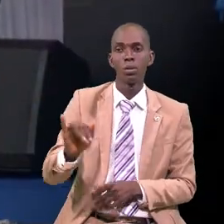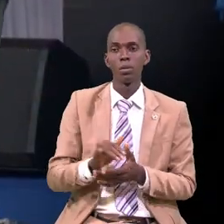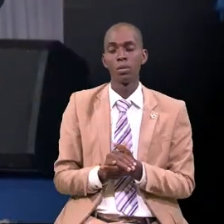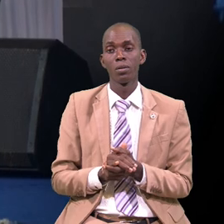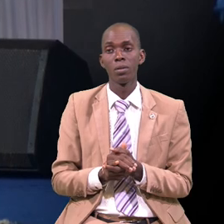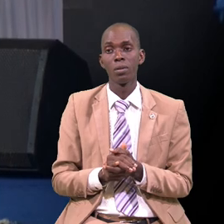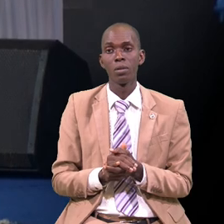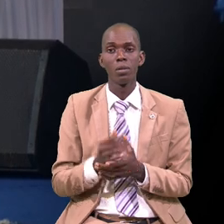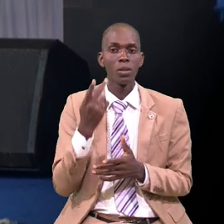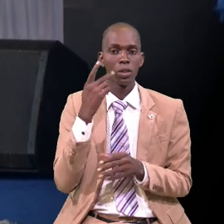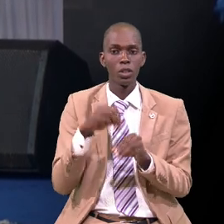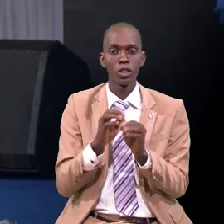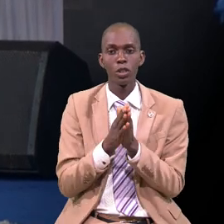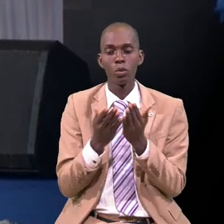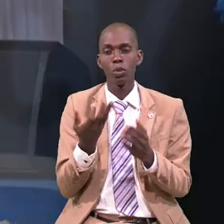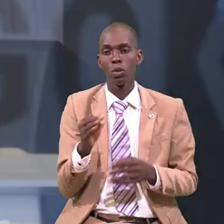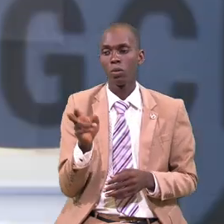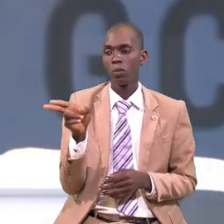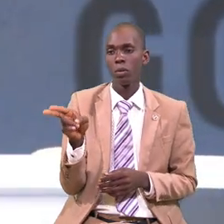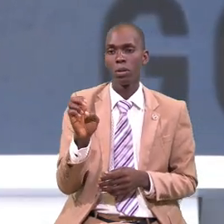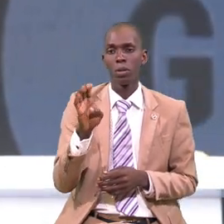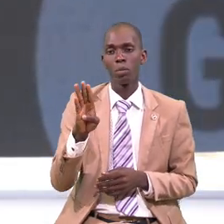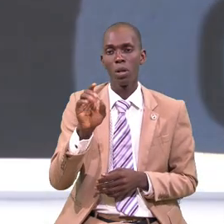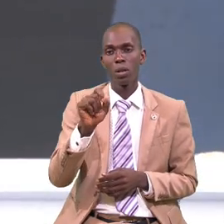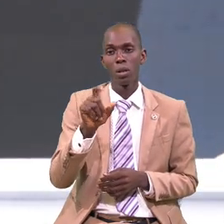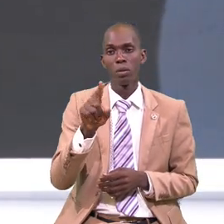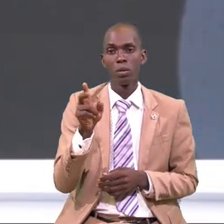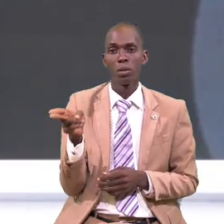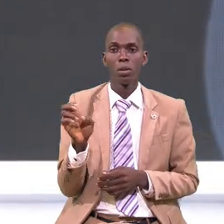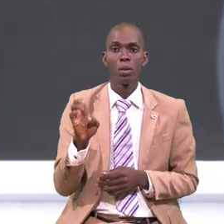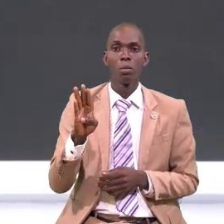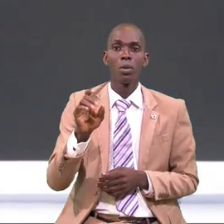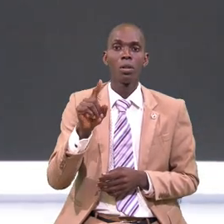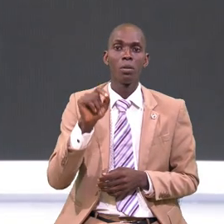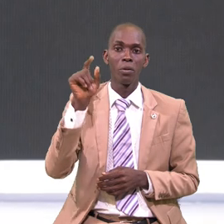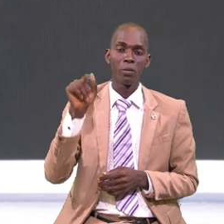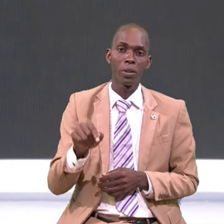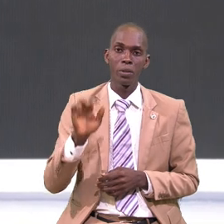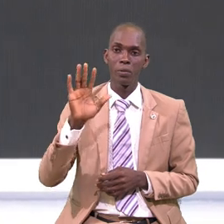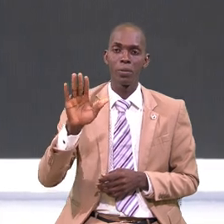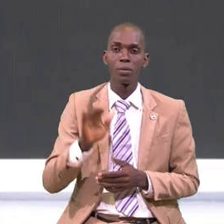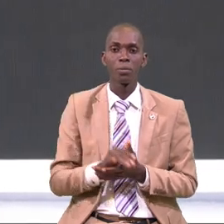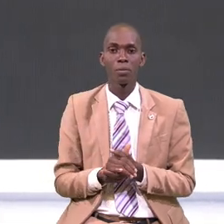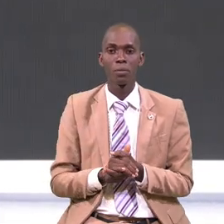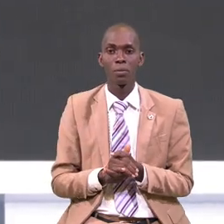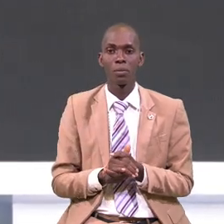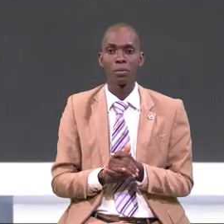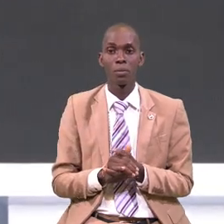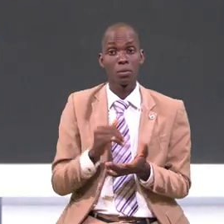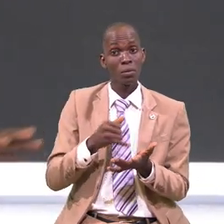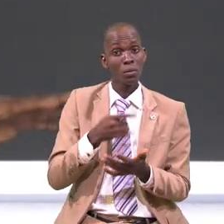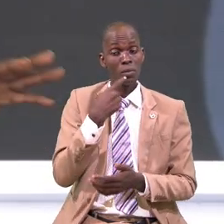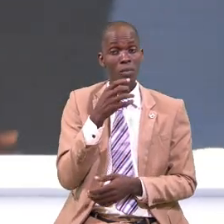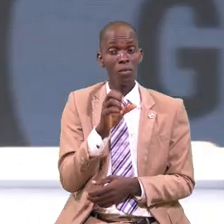Look at Hebrews chapter 11. I'm reading here from verse 5. It says,